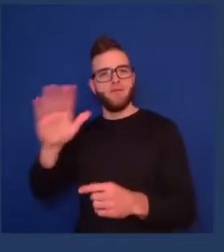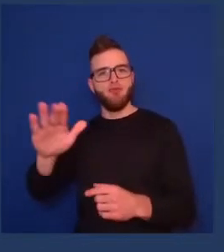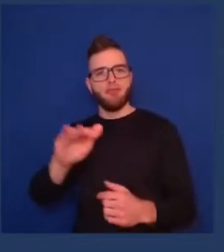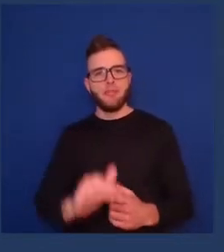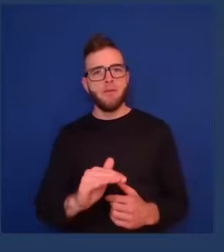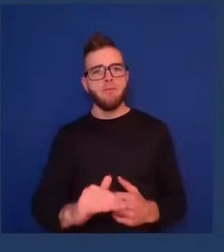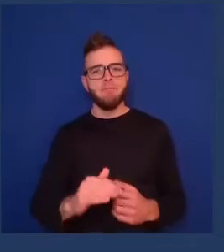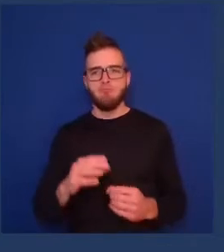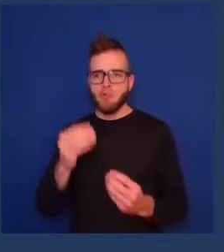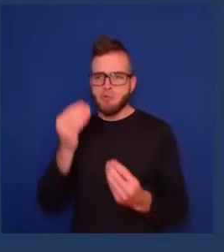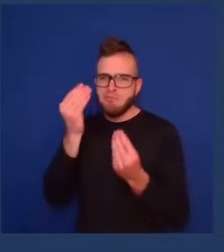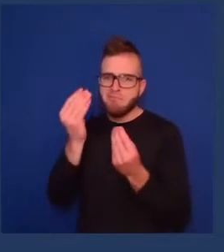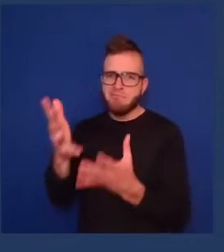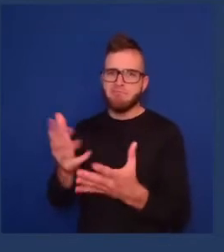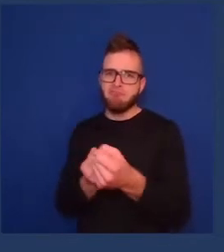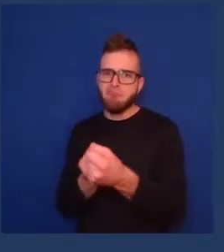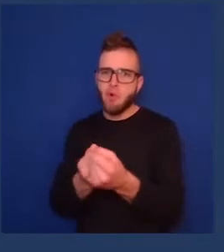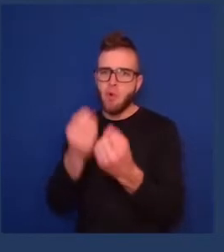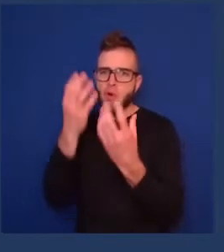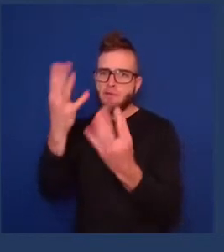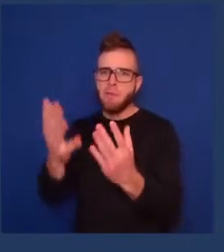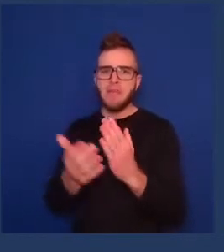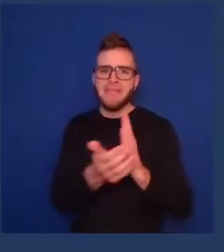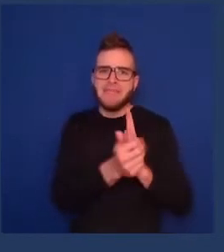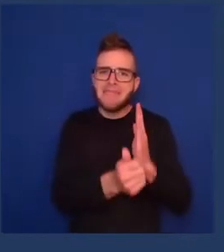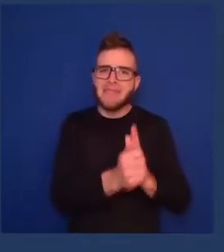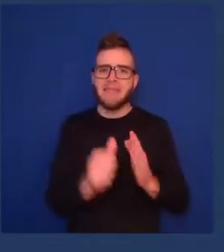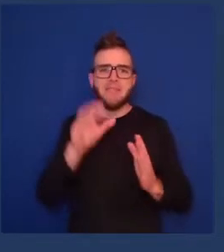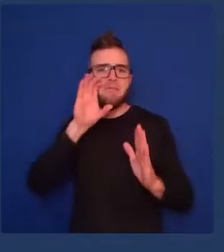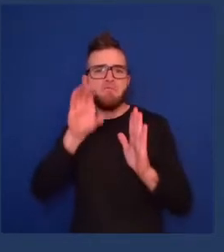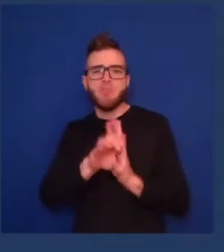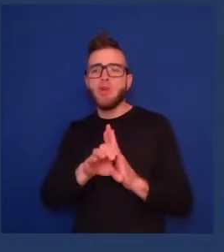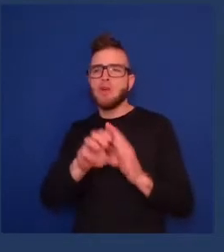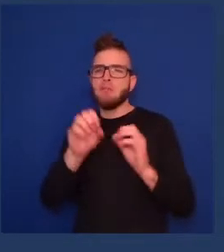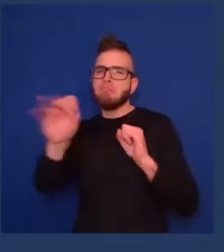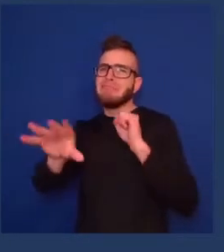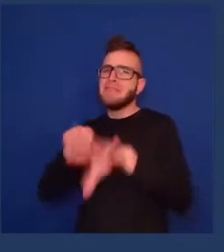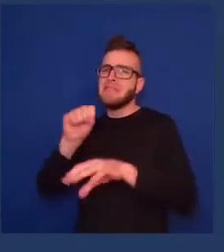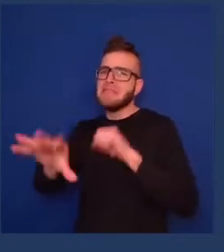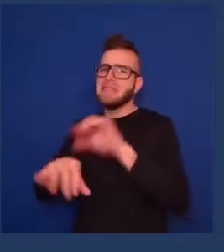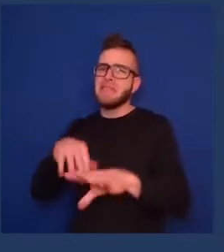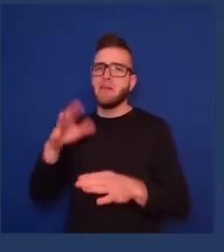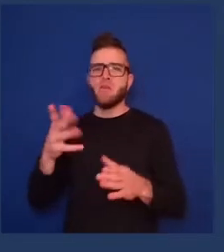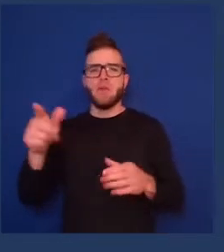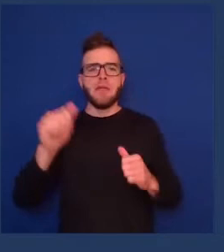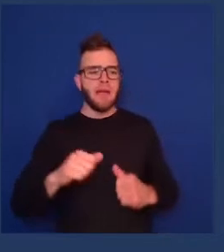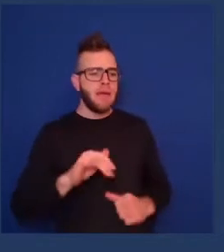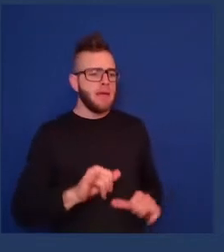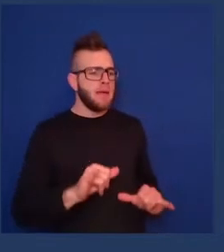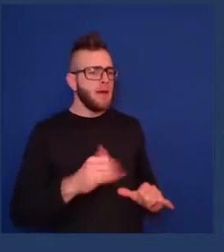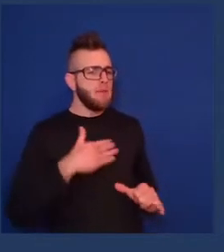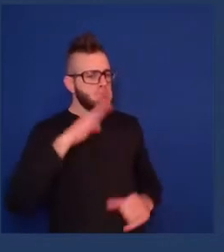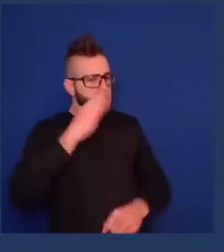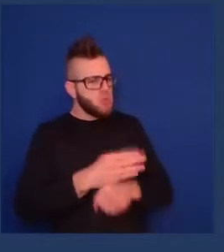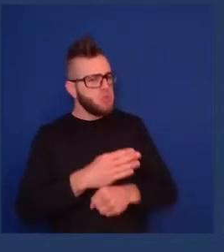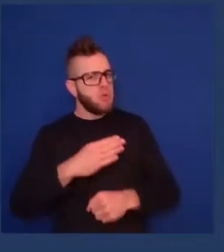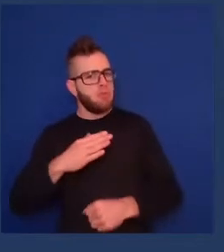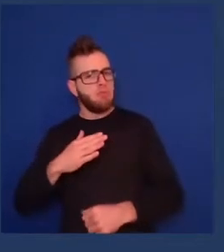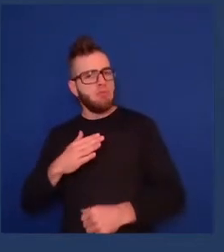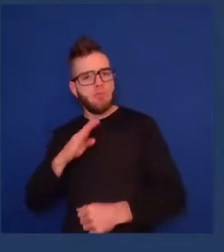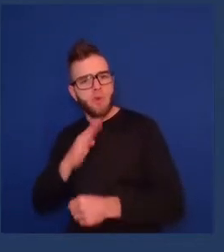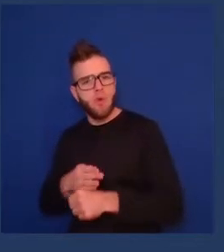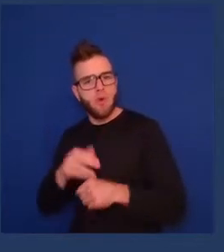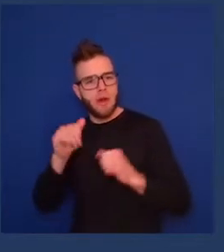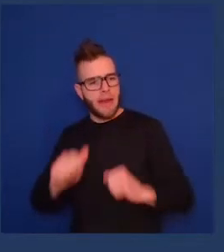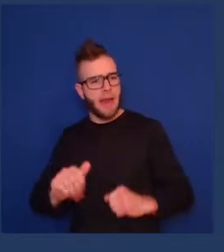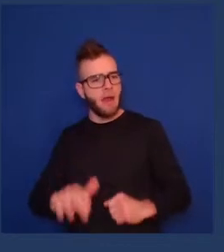reach out to her with kind of supports and information and skills and photographs and images of what her child, her